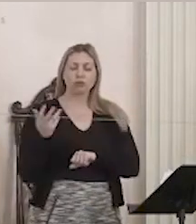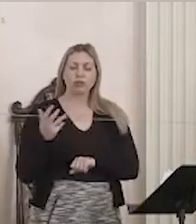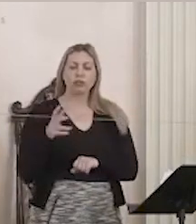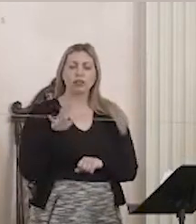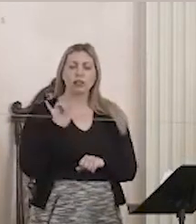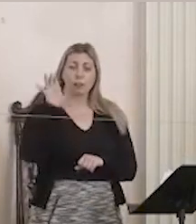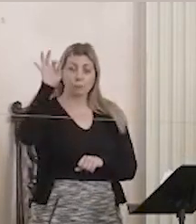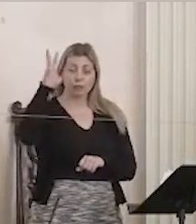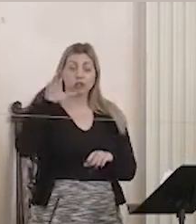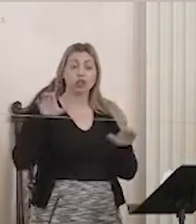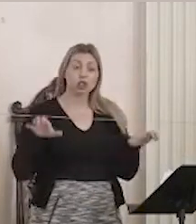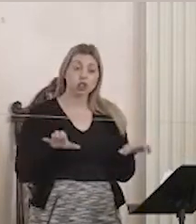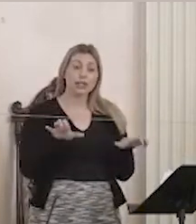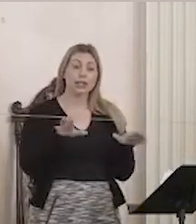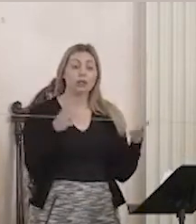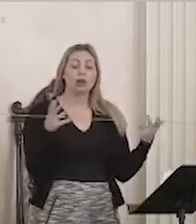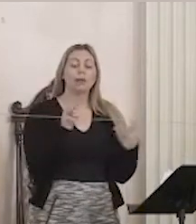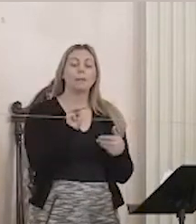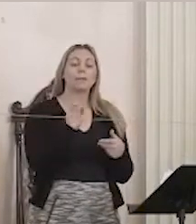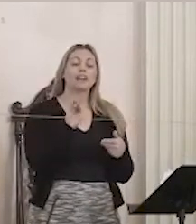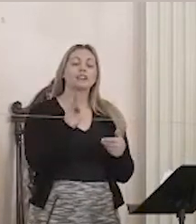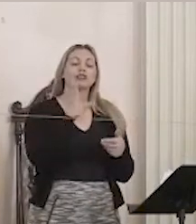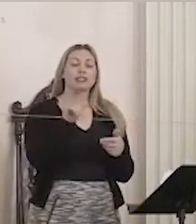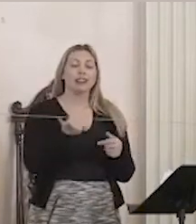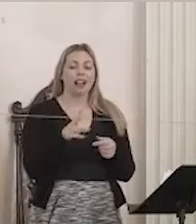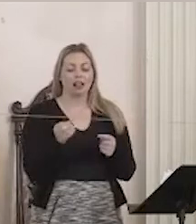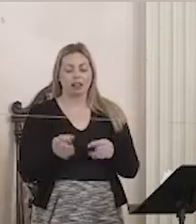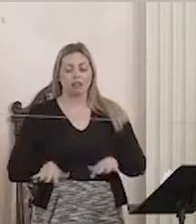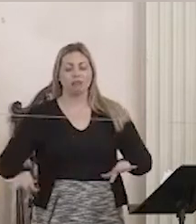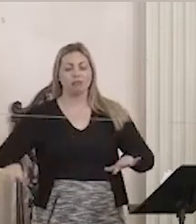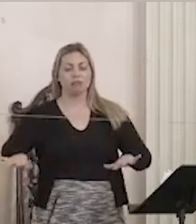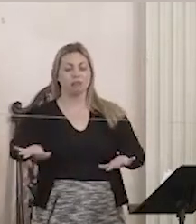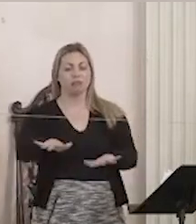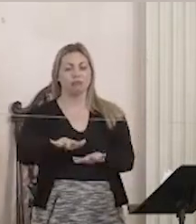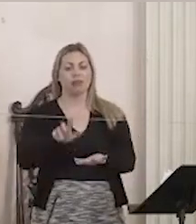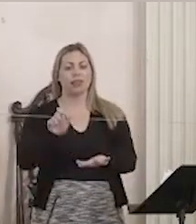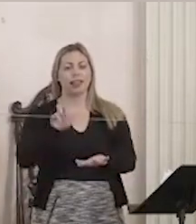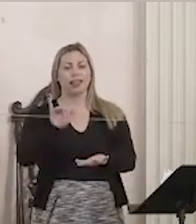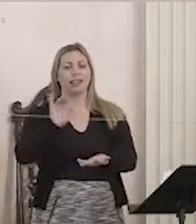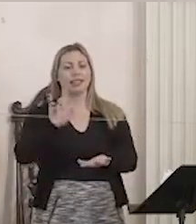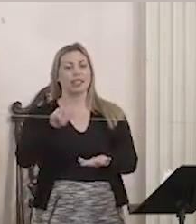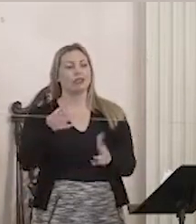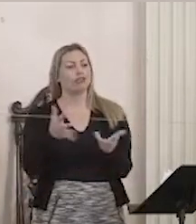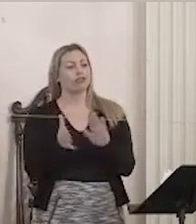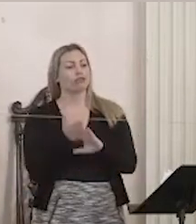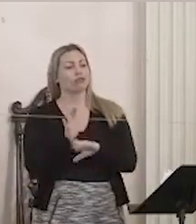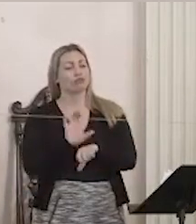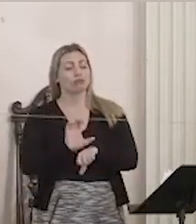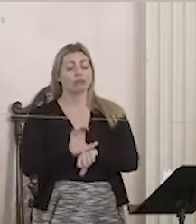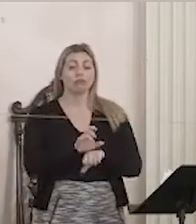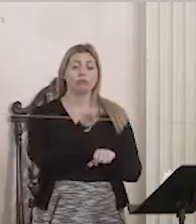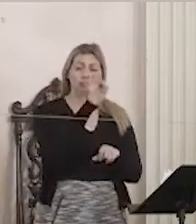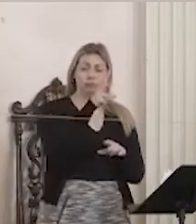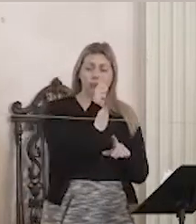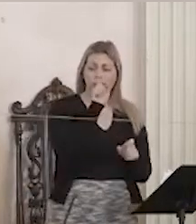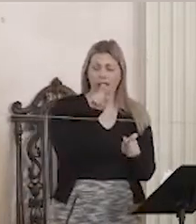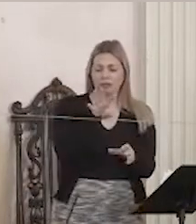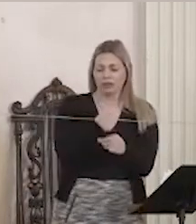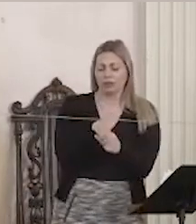that the minister did the ministry and the laity ran the church. The minister didn't have to get involved in all